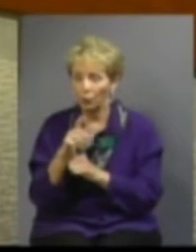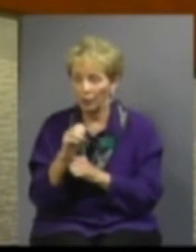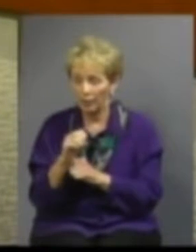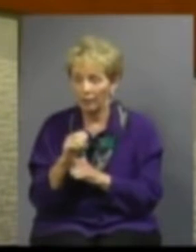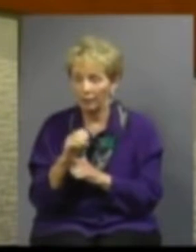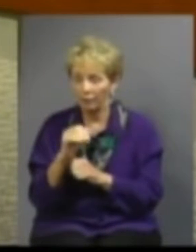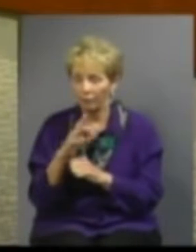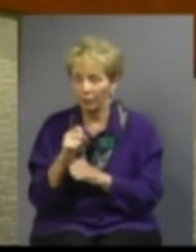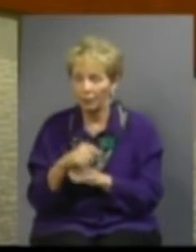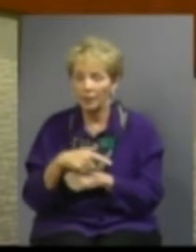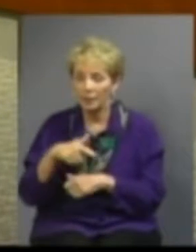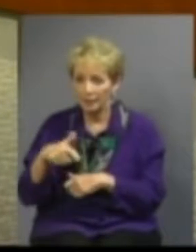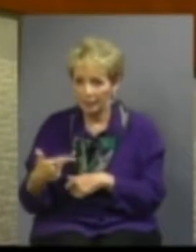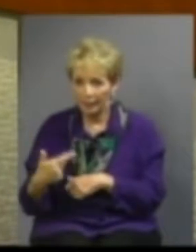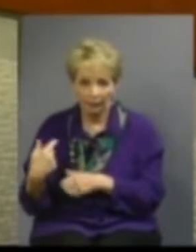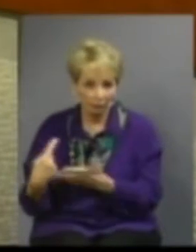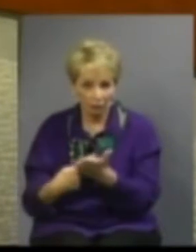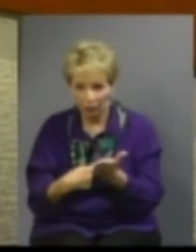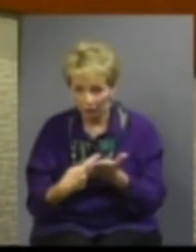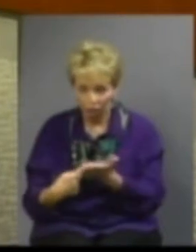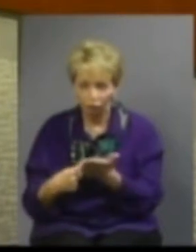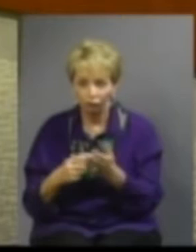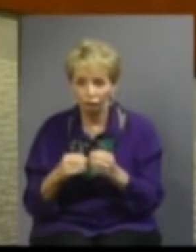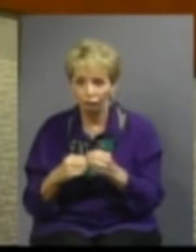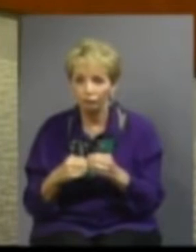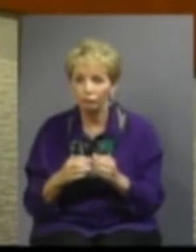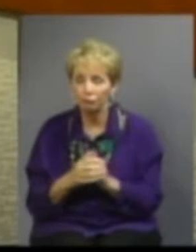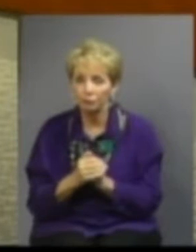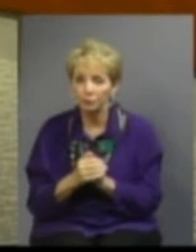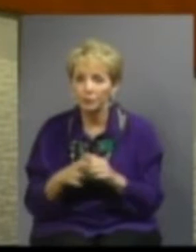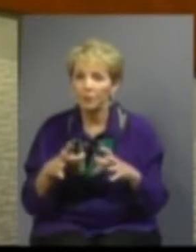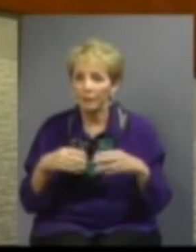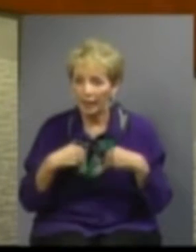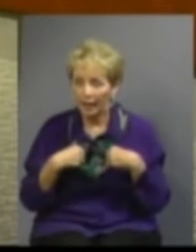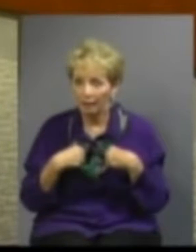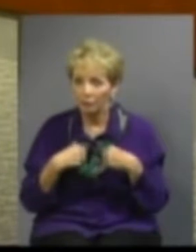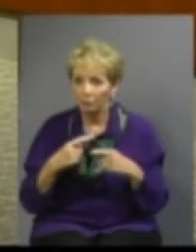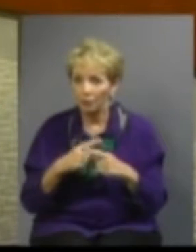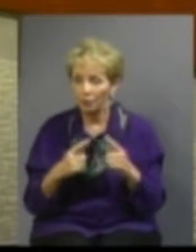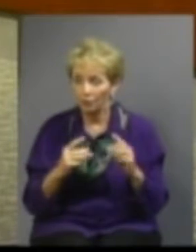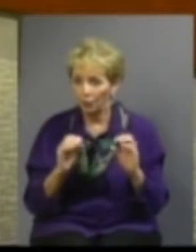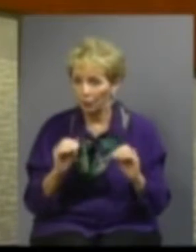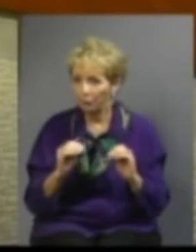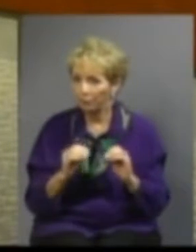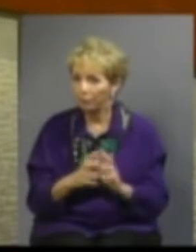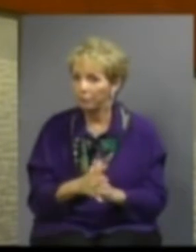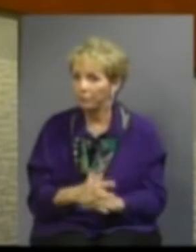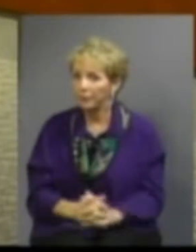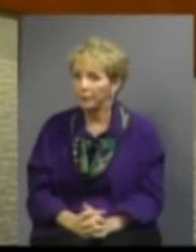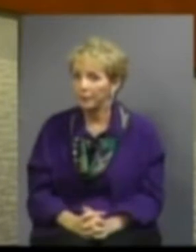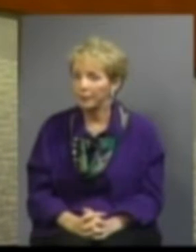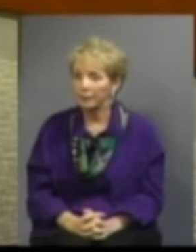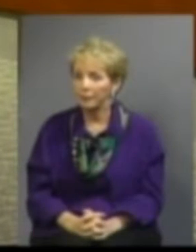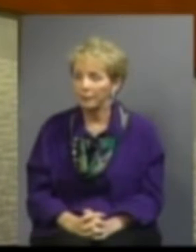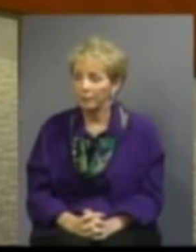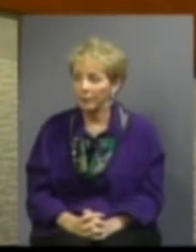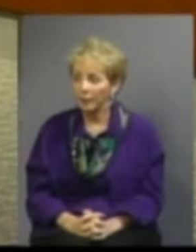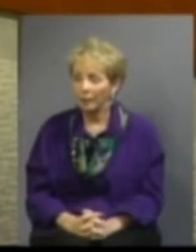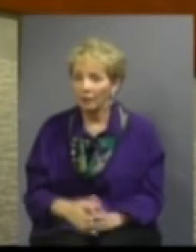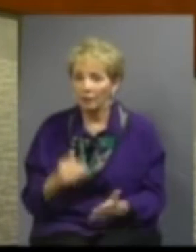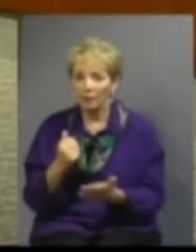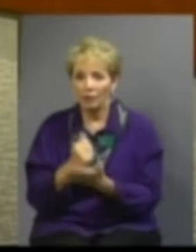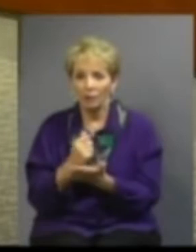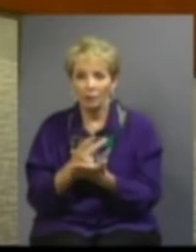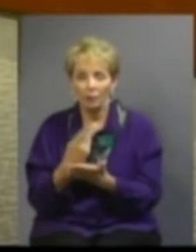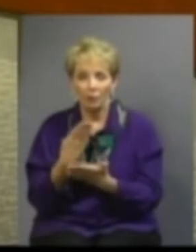Second. Motion second, discussion. Okay, Sid, your time. All in favor say aye. Aye. Opposed? Motion to approve a budget amendment